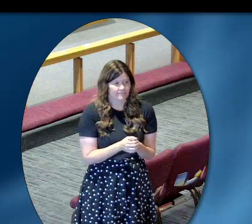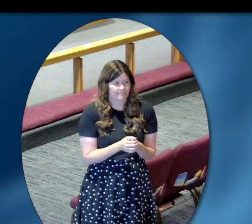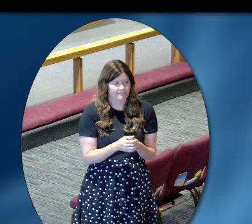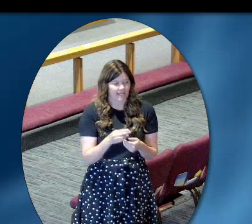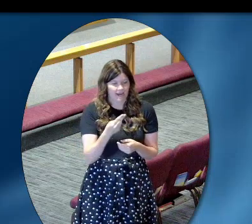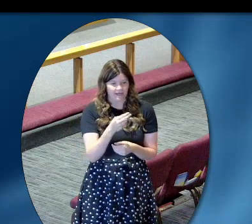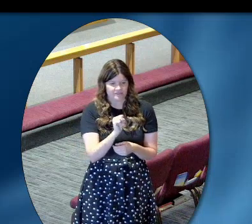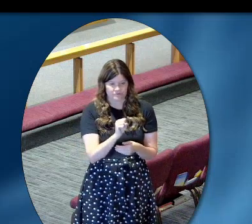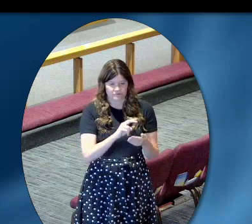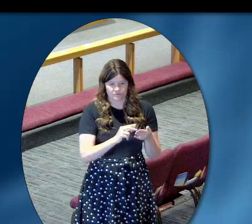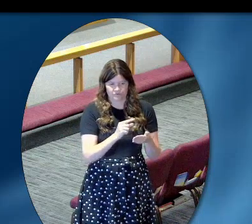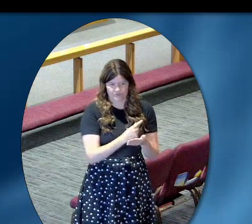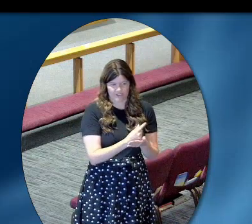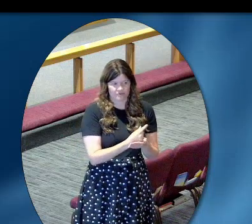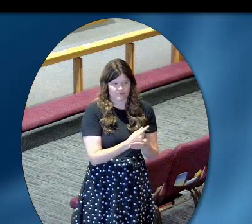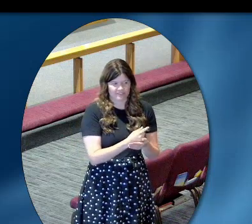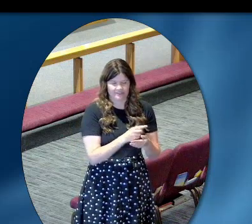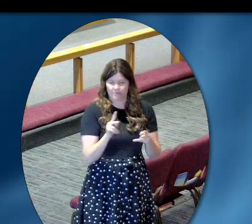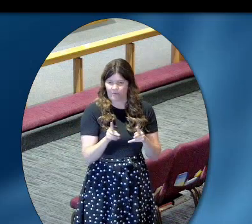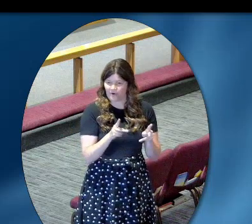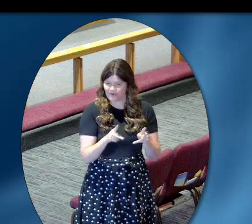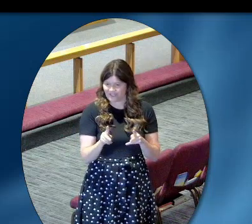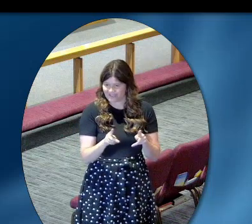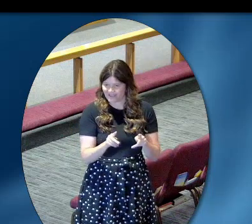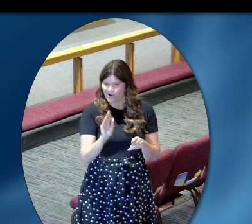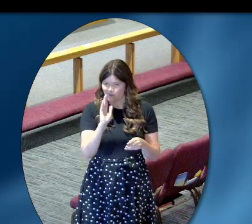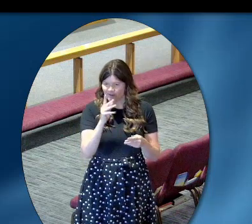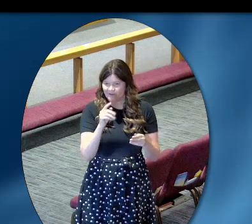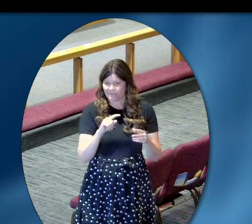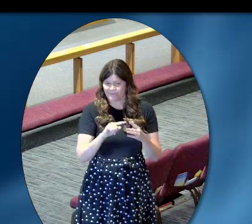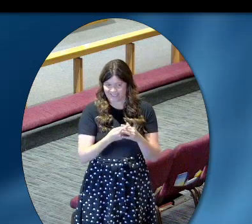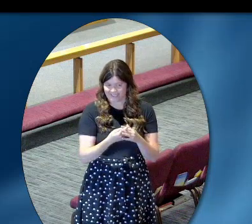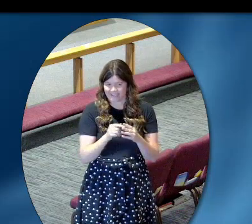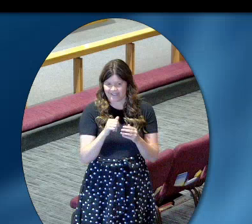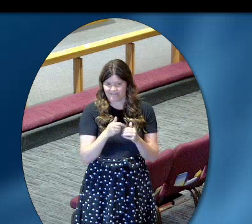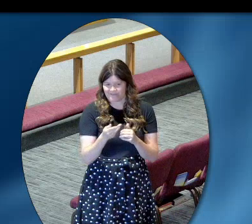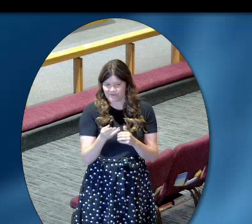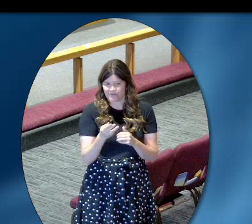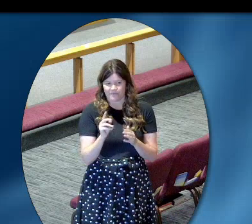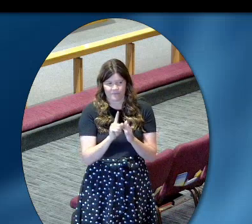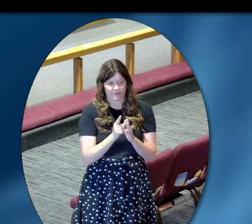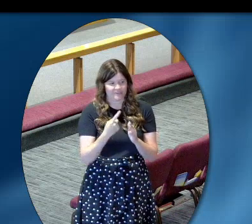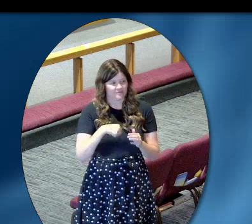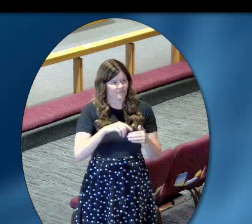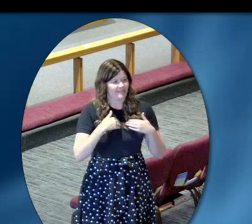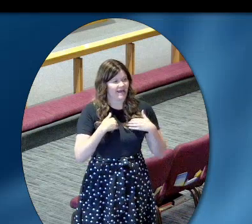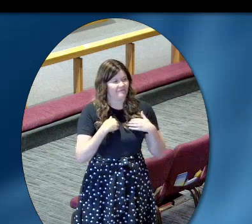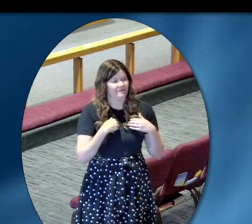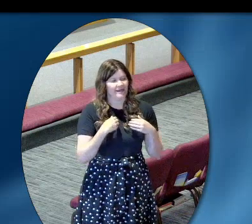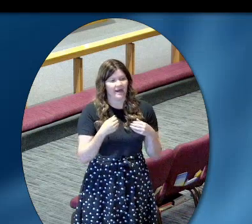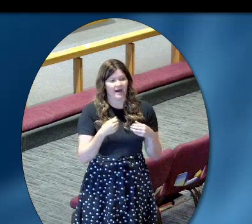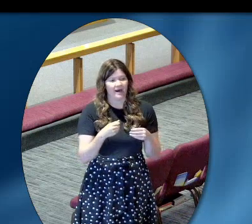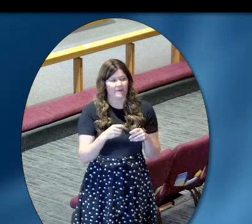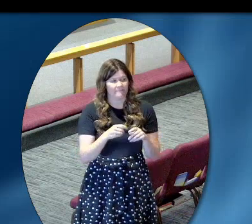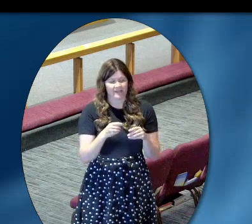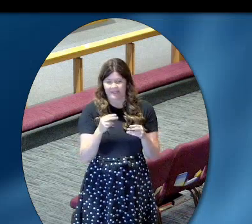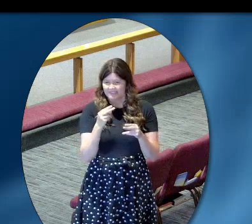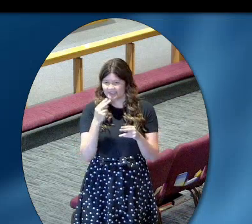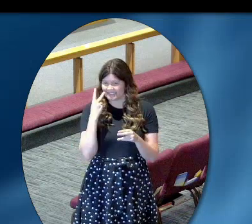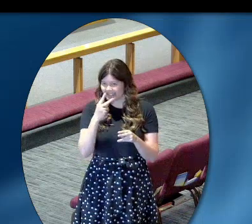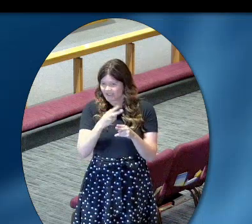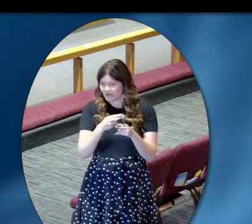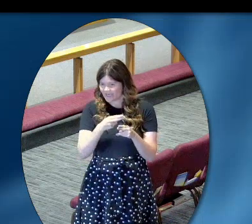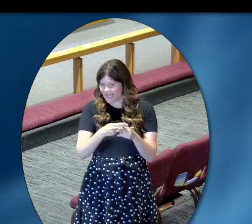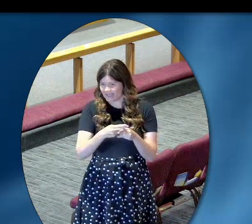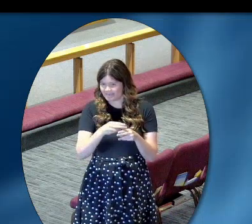High school graduate reception is going to begin here in just a few moments. We have a number of graduates. You've seen their names in the